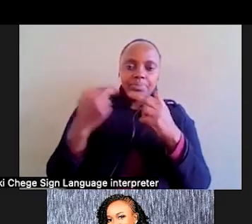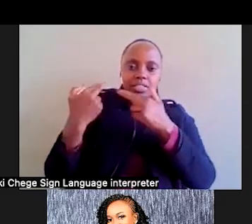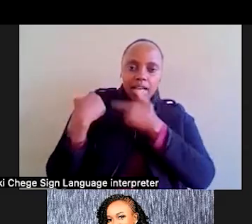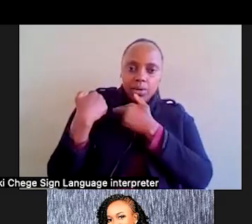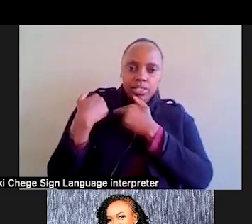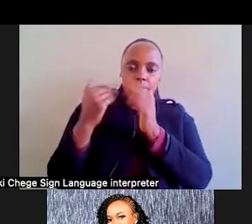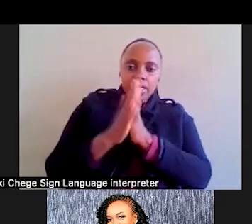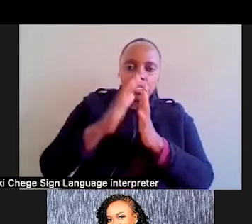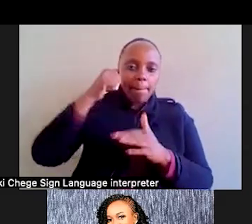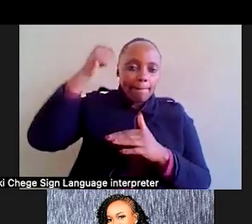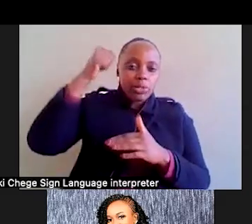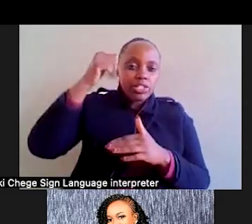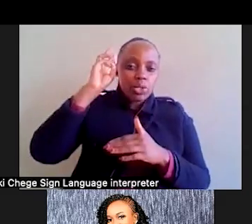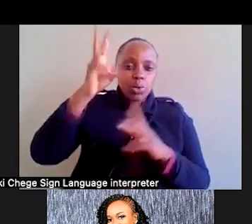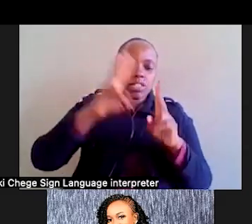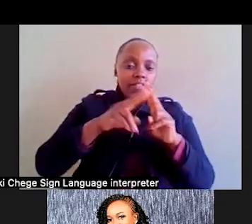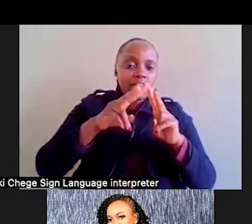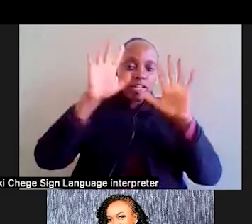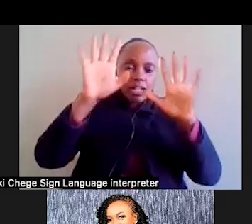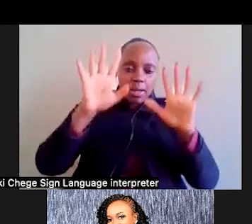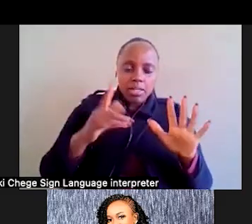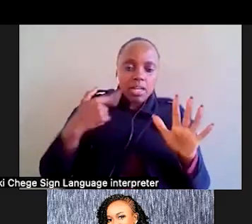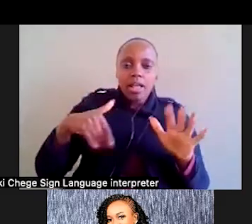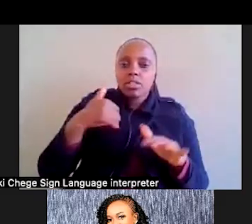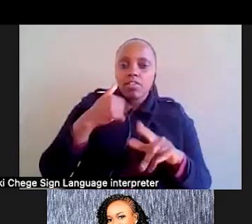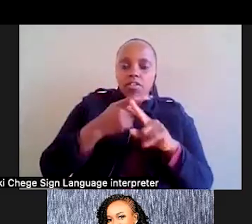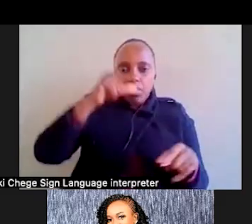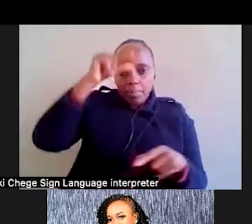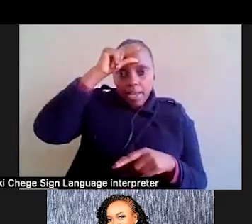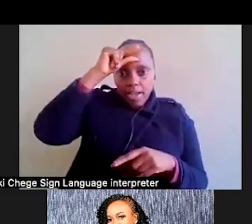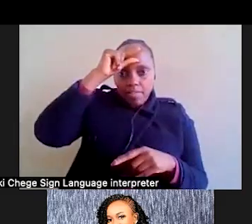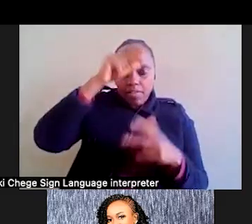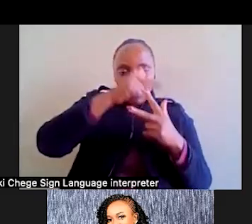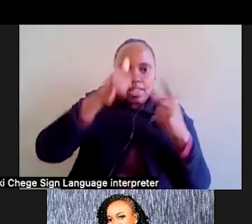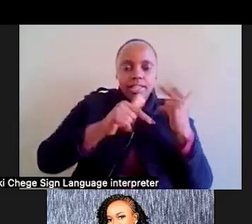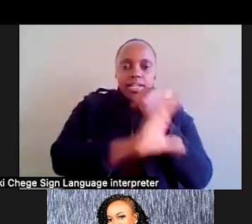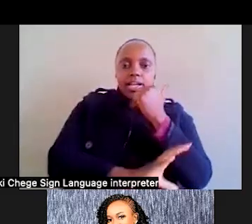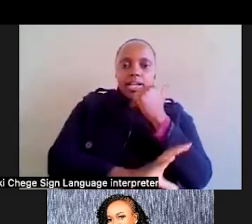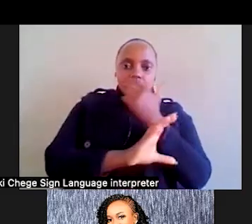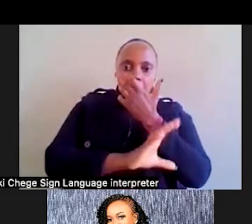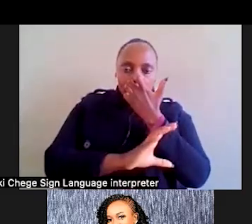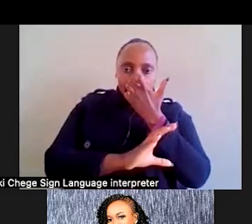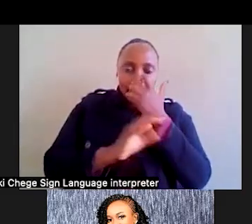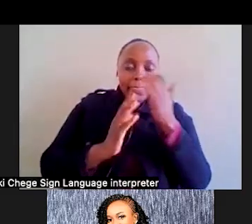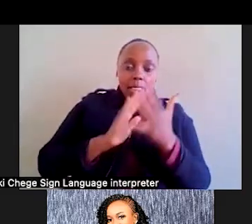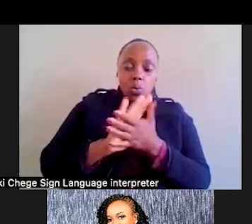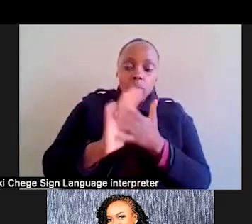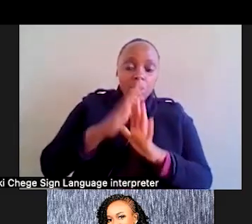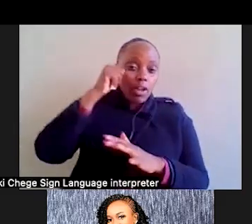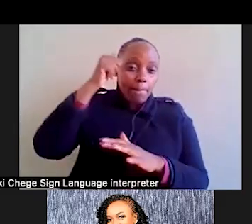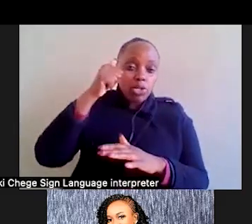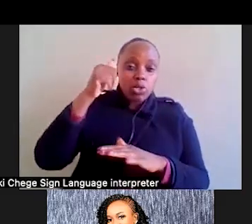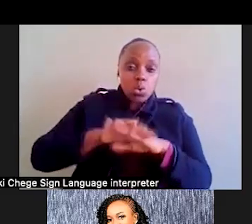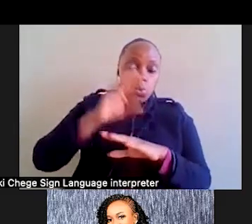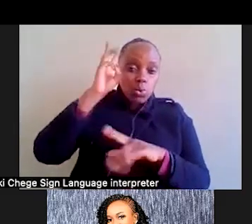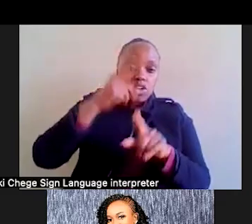accountability and political will is very important. We have heard from the governments from the 3 countries, and without the political will from the